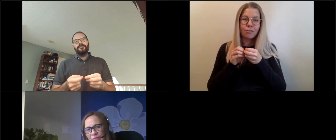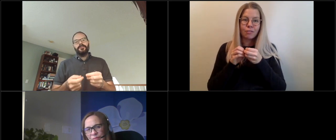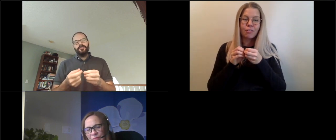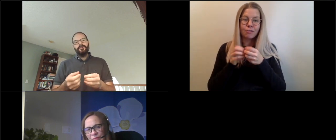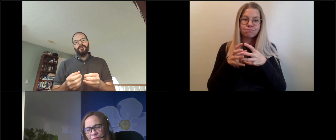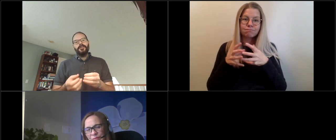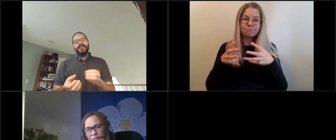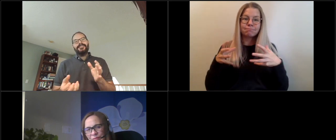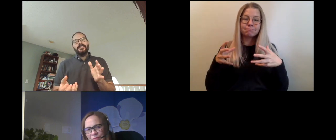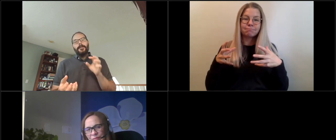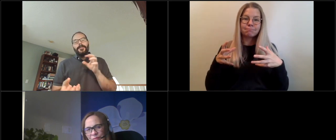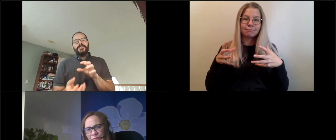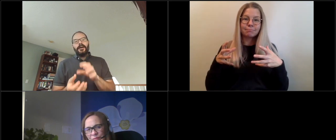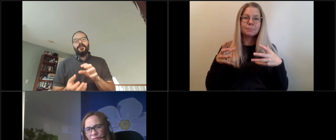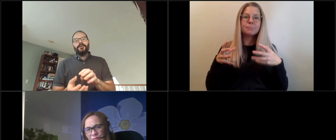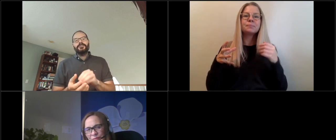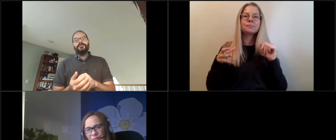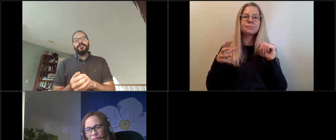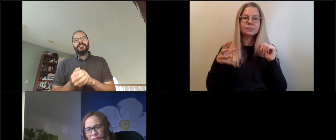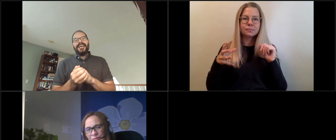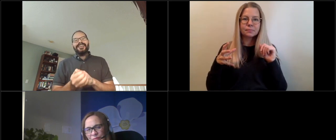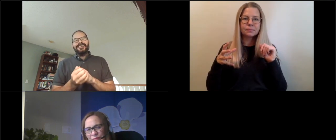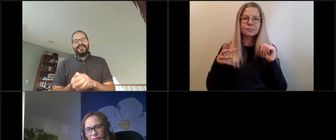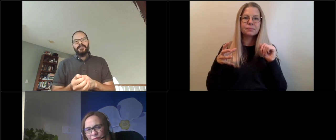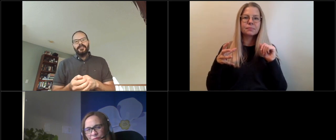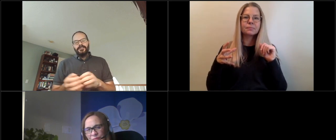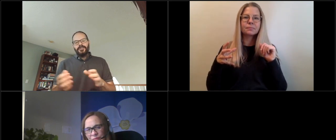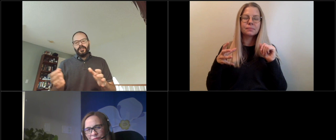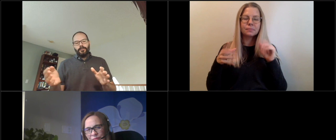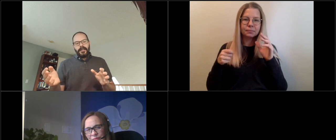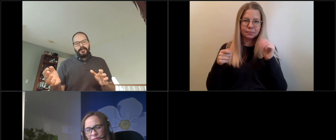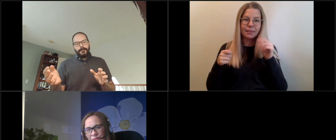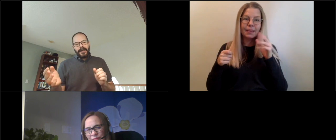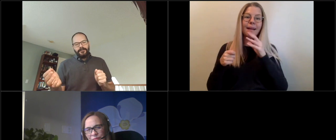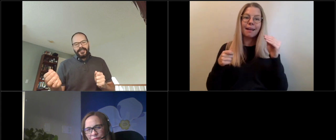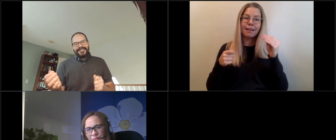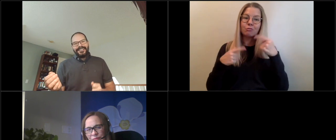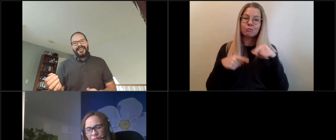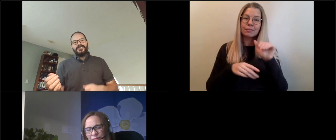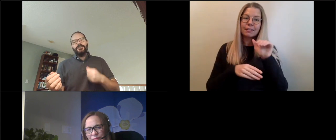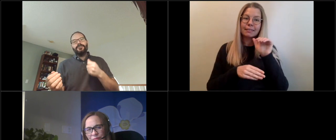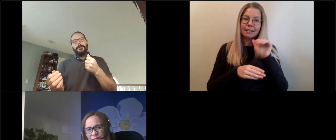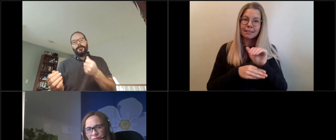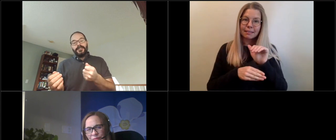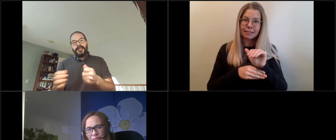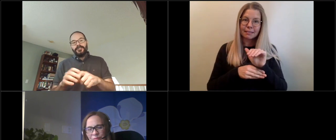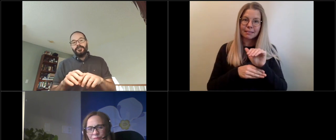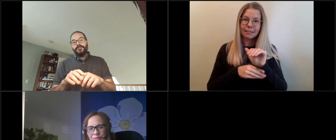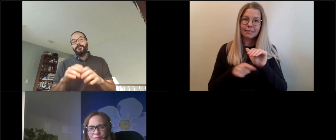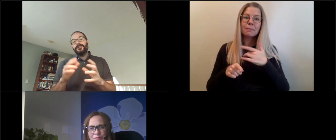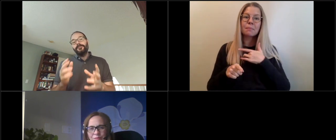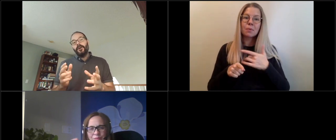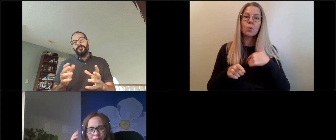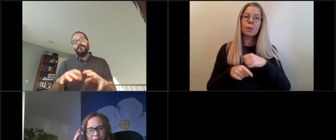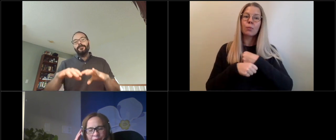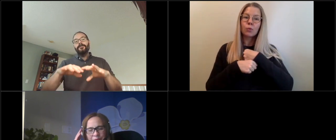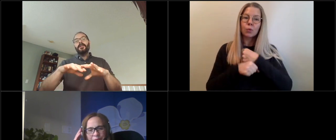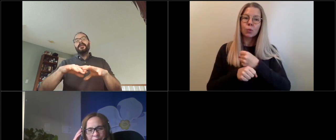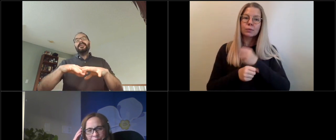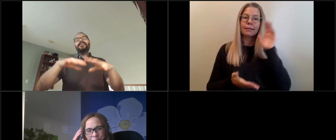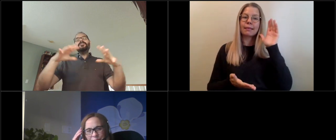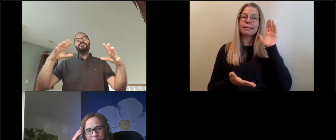concentration of the urine is much higher concentration at night, so that we end up having less urine production in terms of